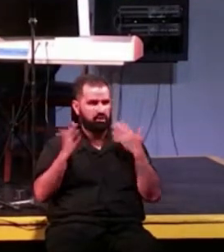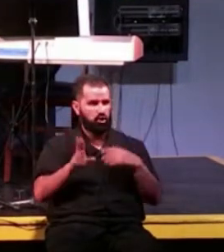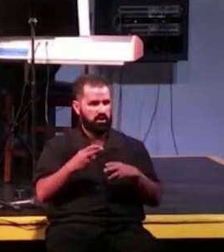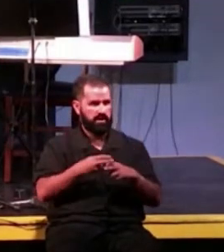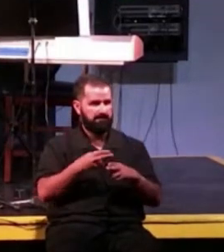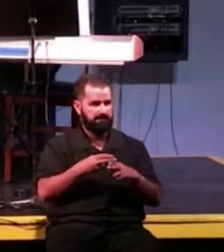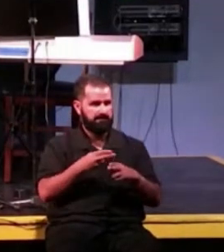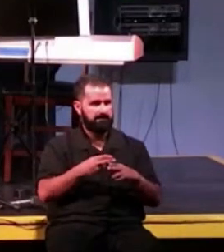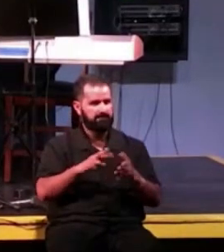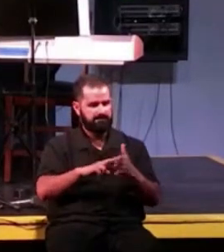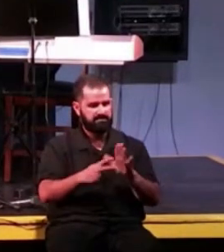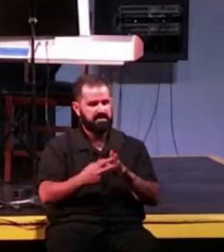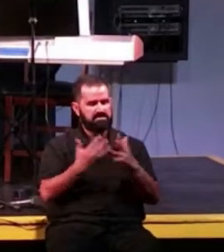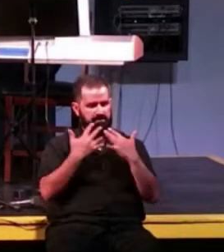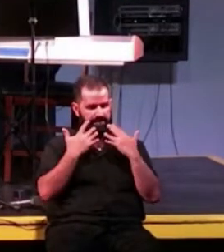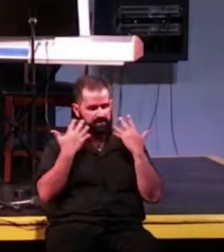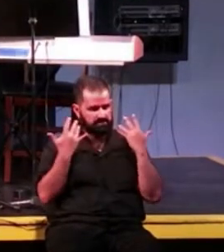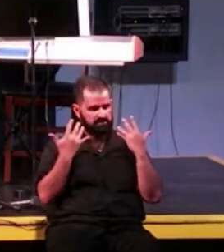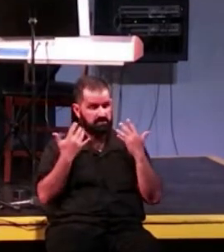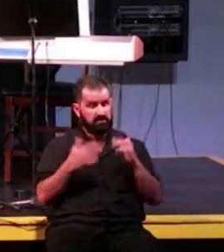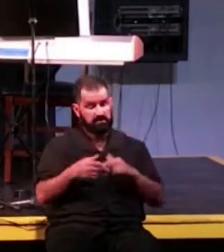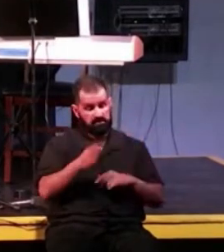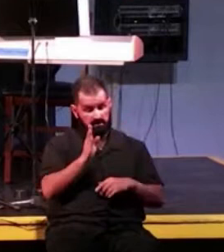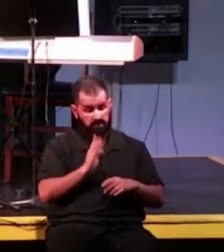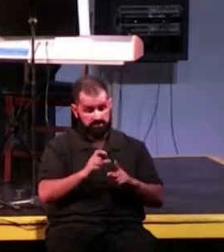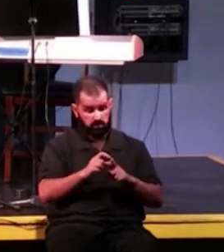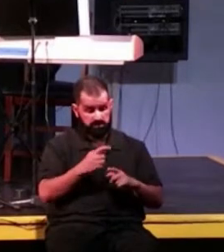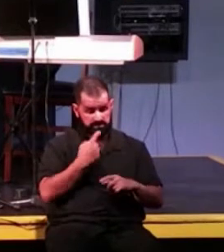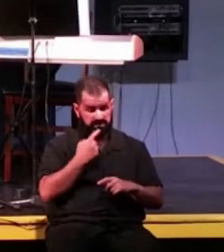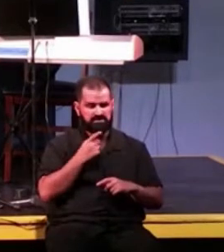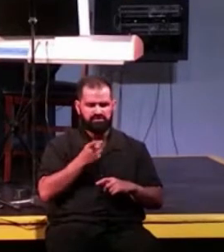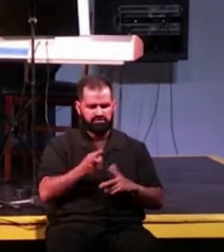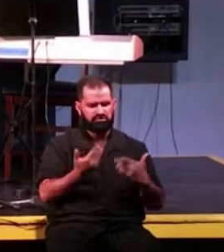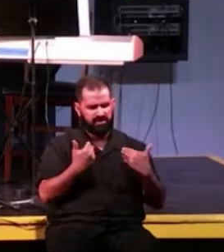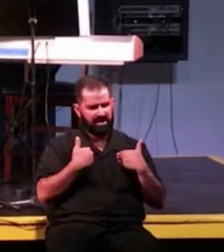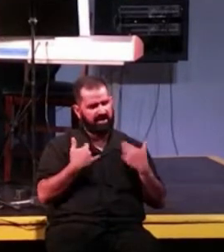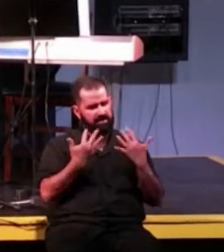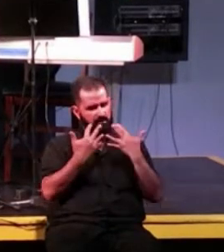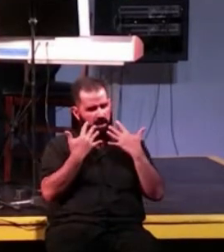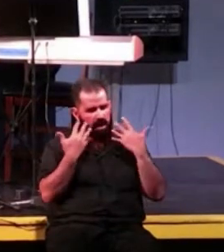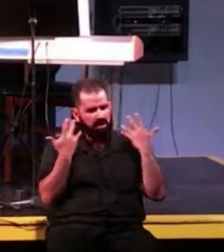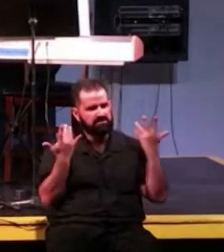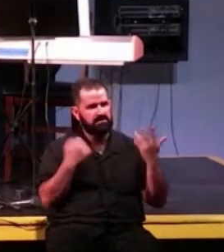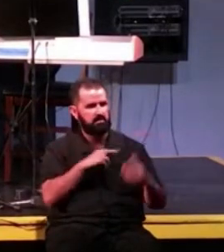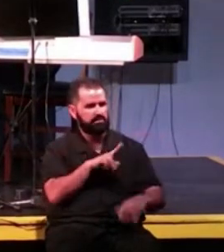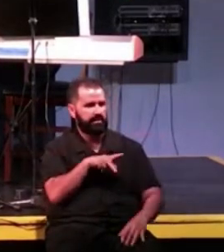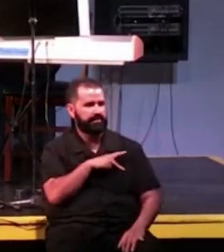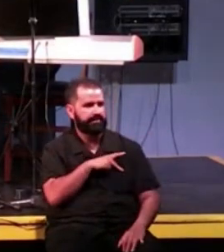Naomi, for some reason, the Bible points out here that she had a pleasant character.